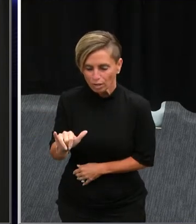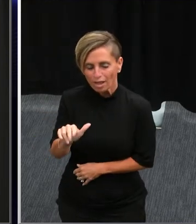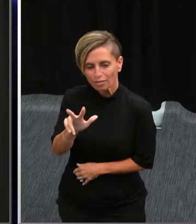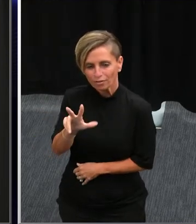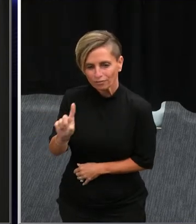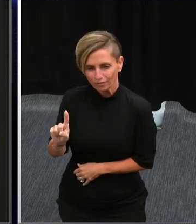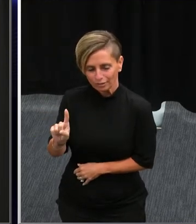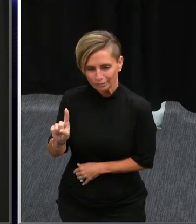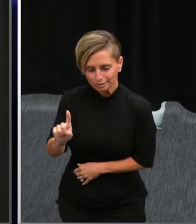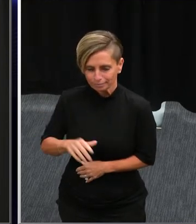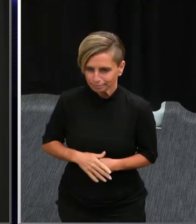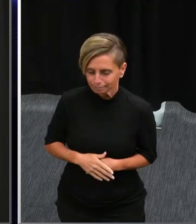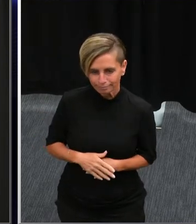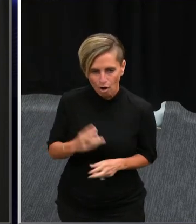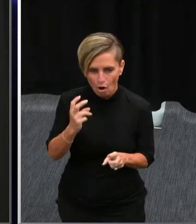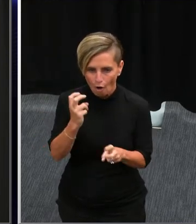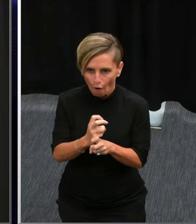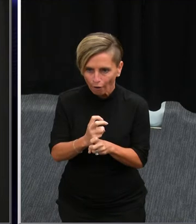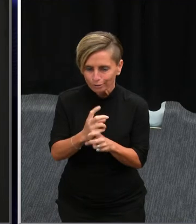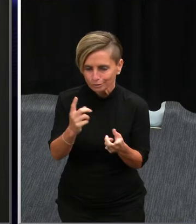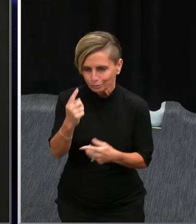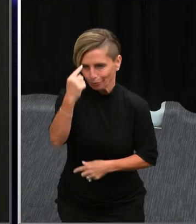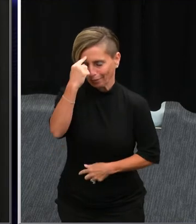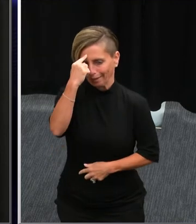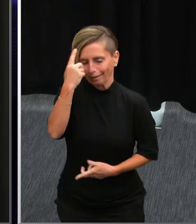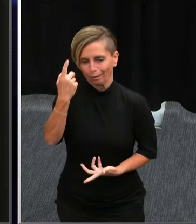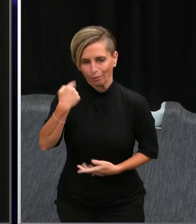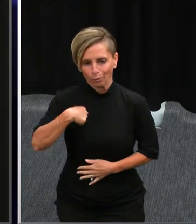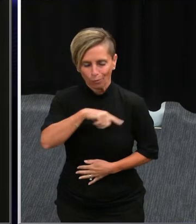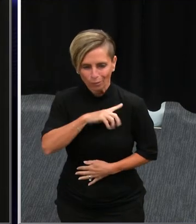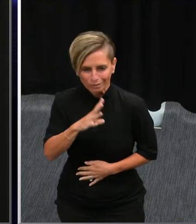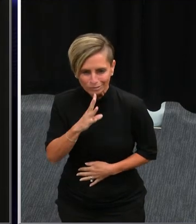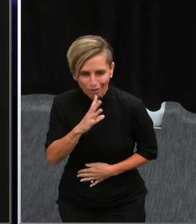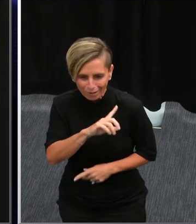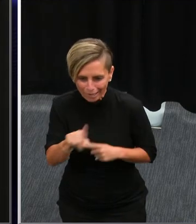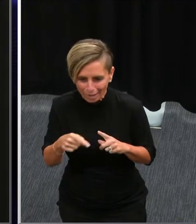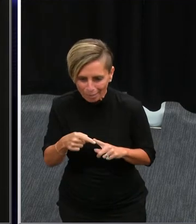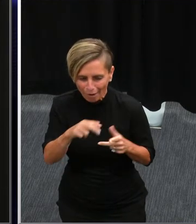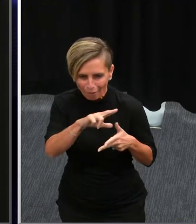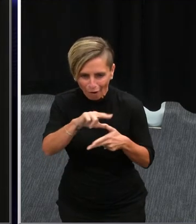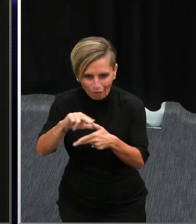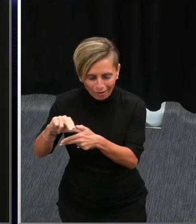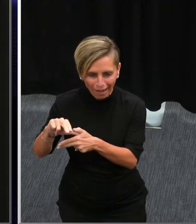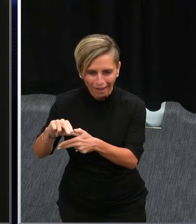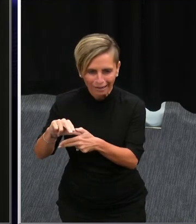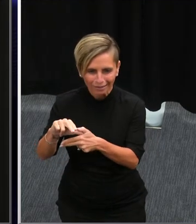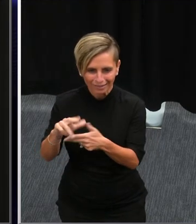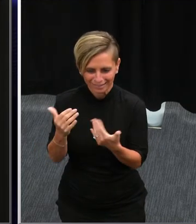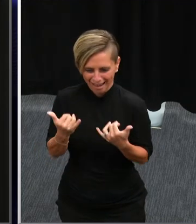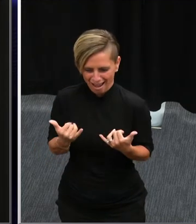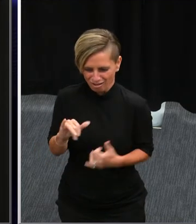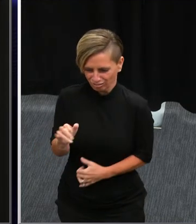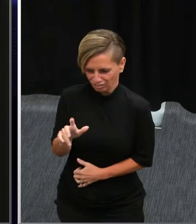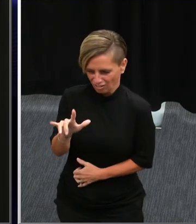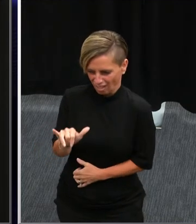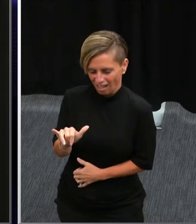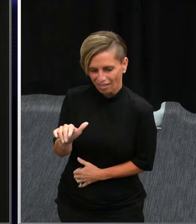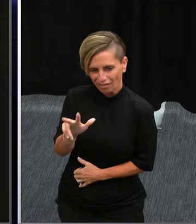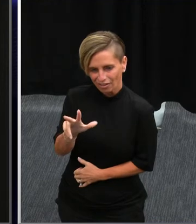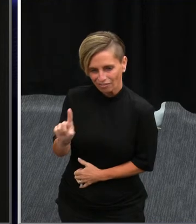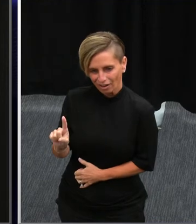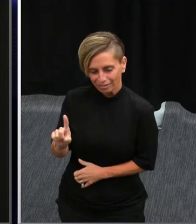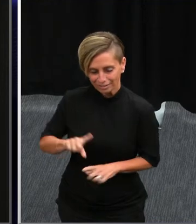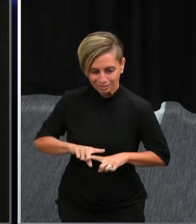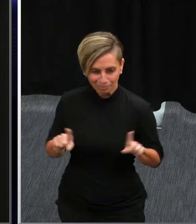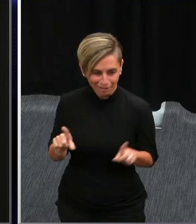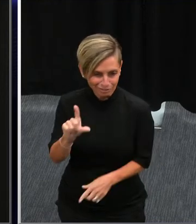talking about a storm event on July 31st. It's just kind of been the way 2020's going so far. But we roll with it,